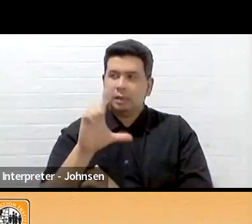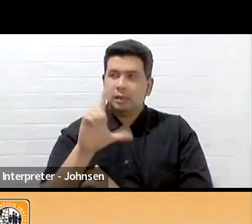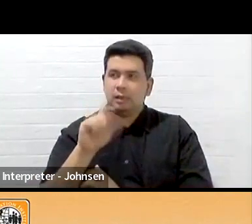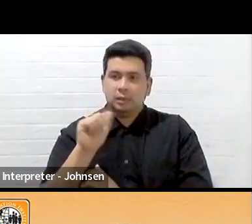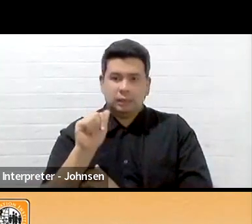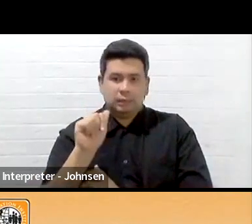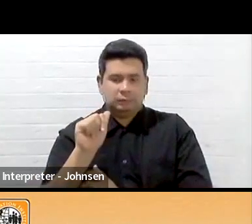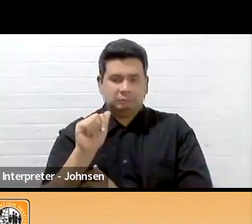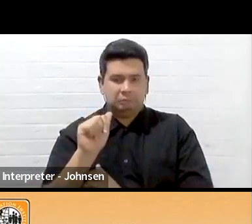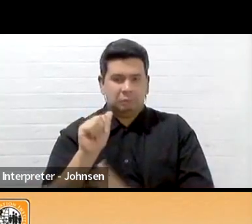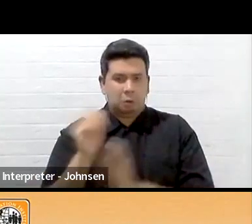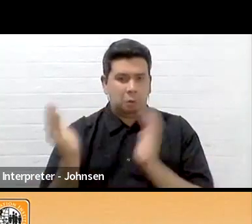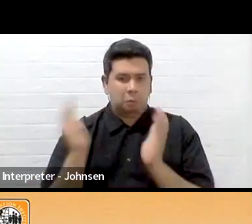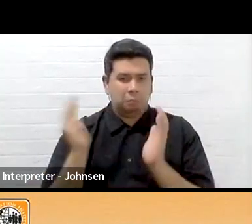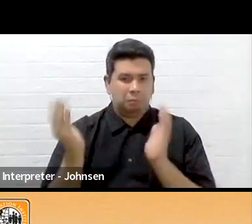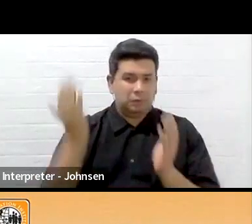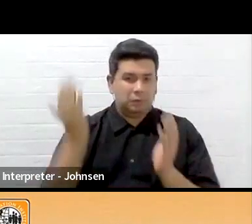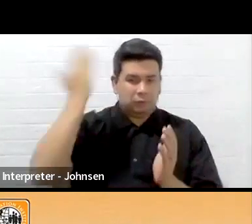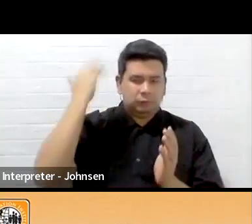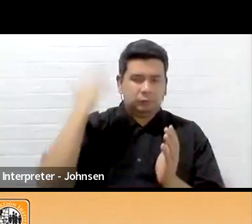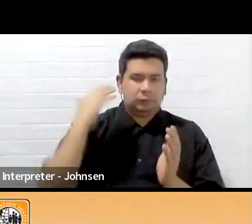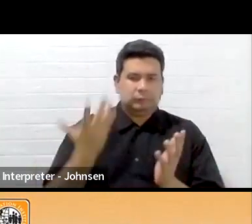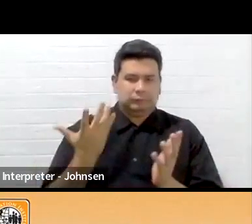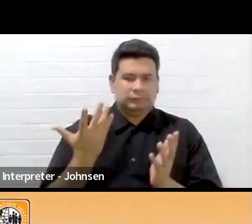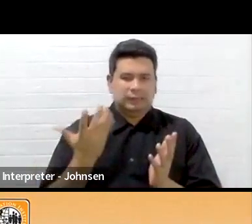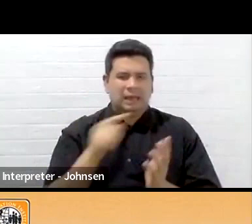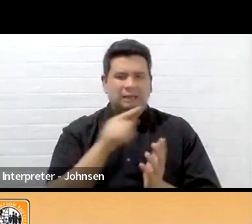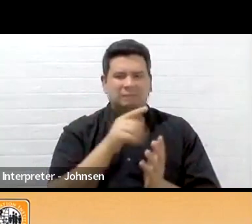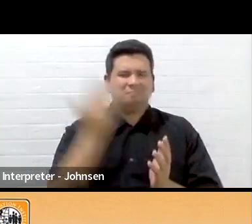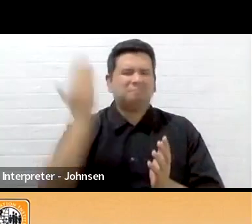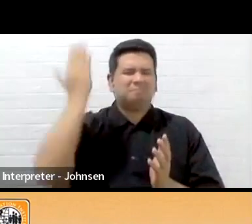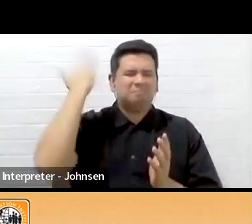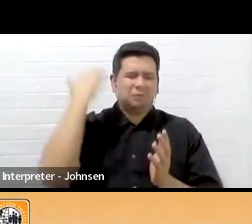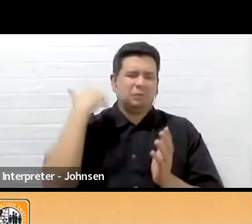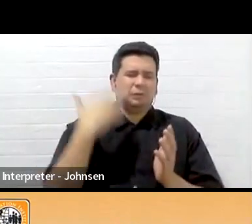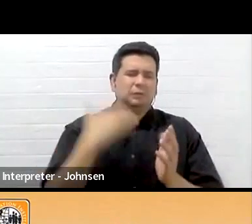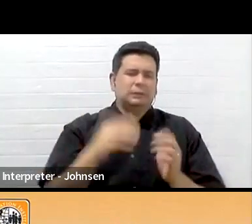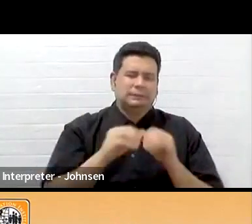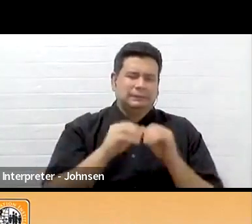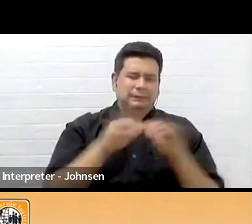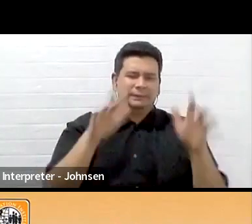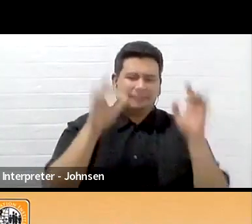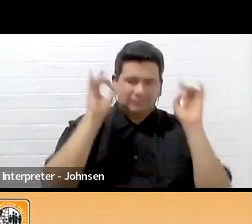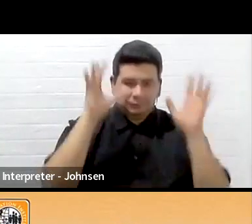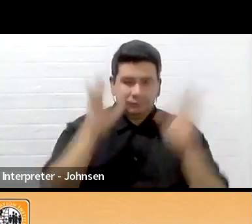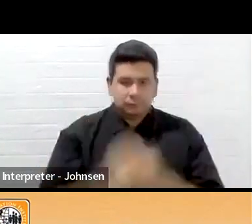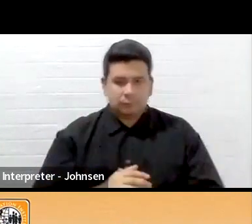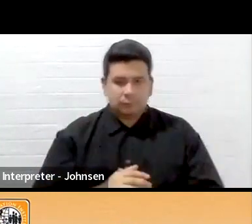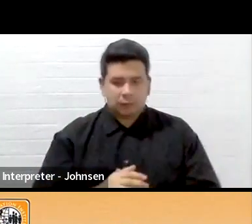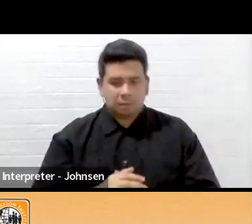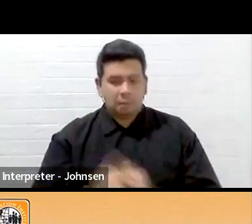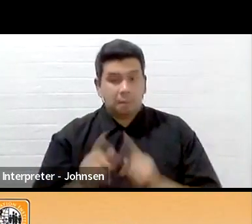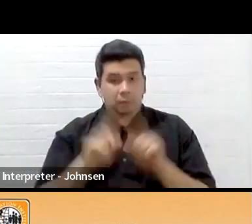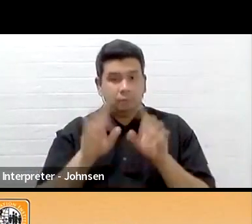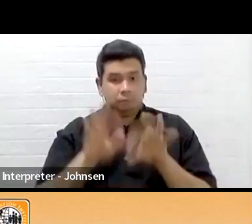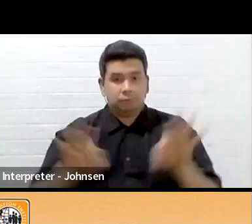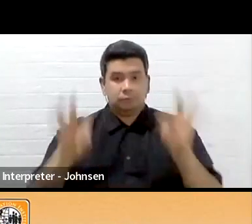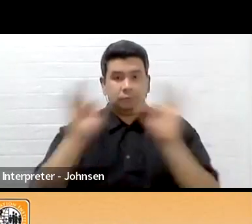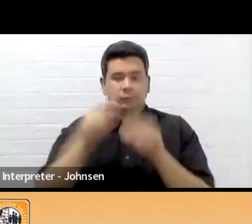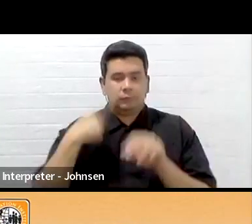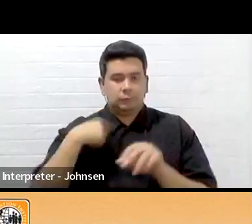more, complacent, about the situation. We should always be vigilant about this health